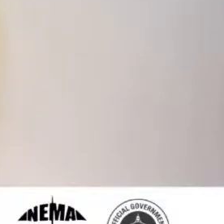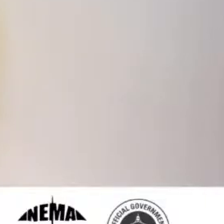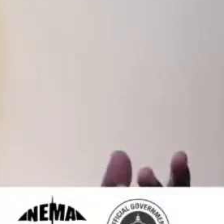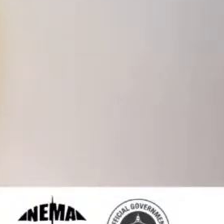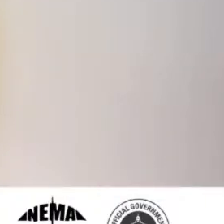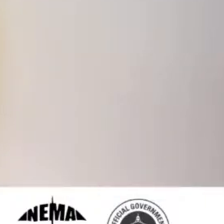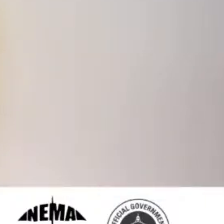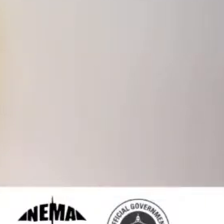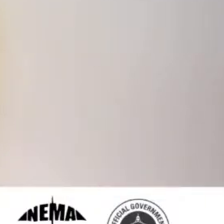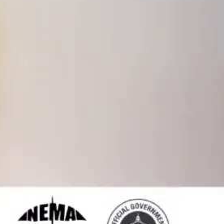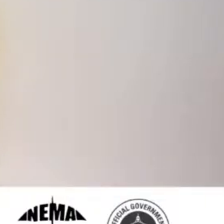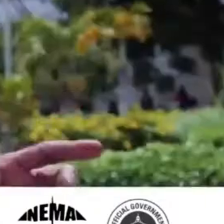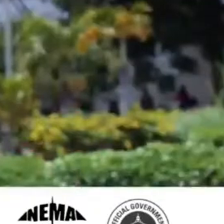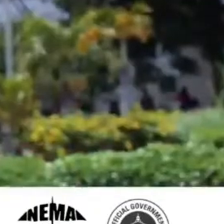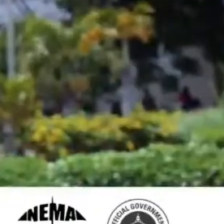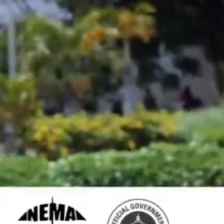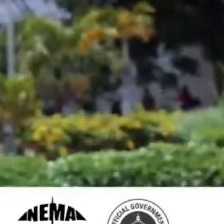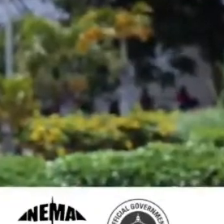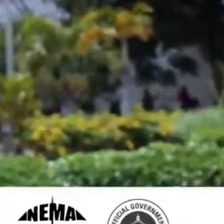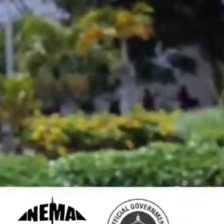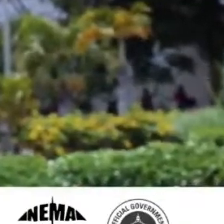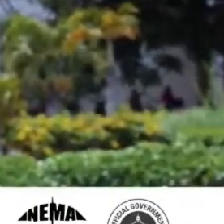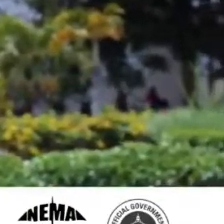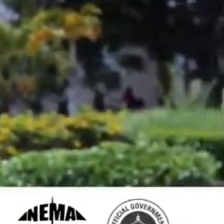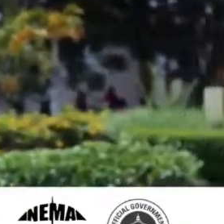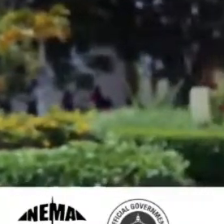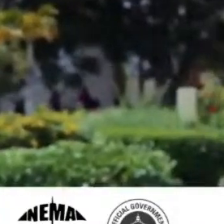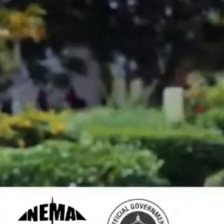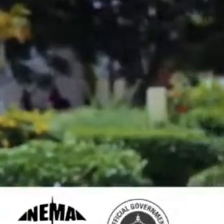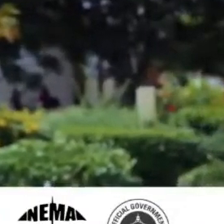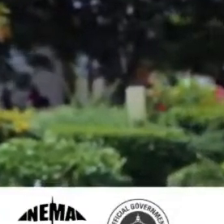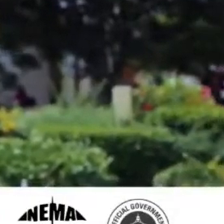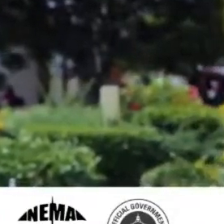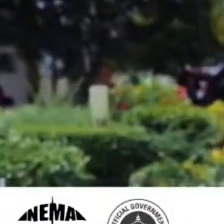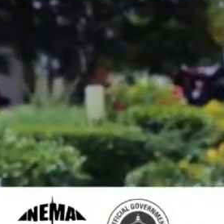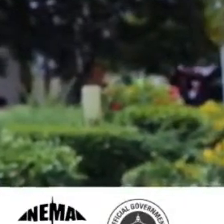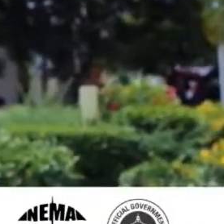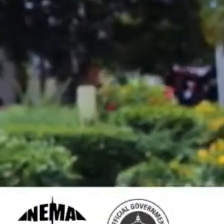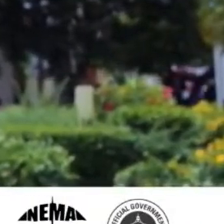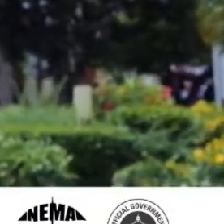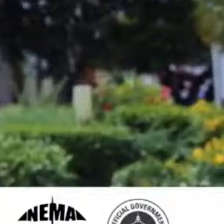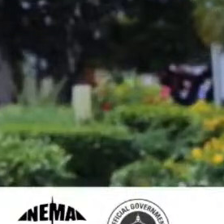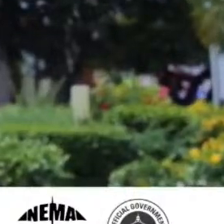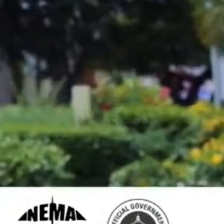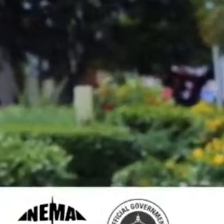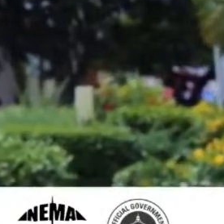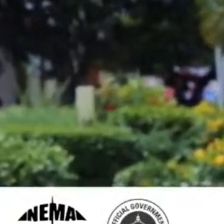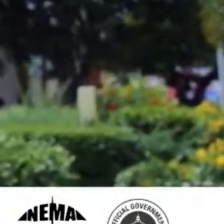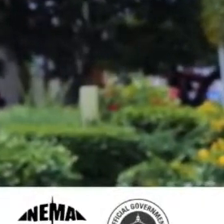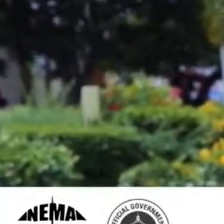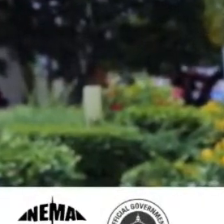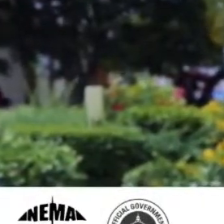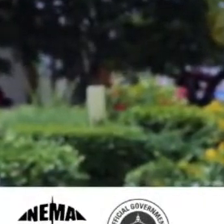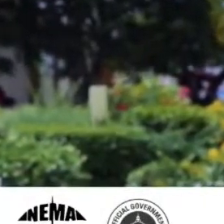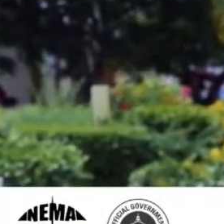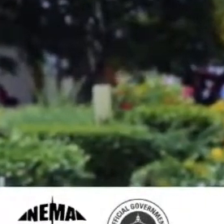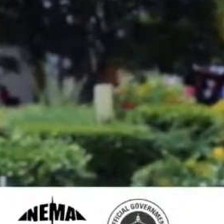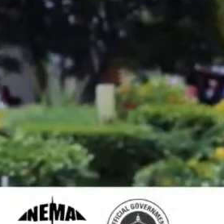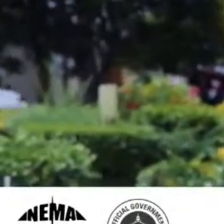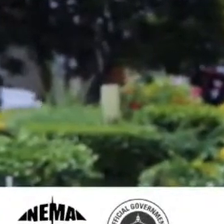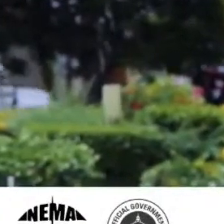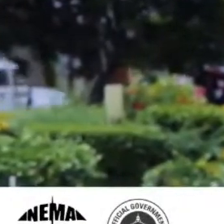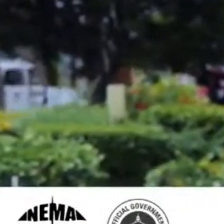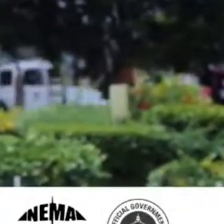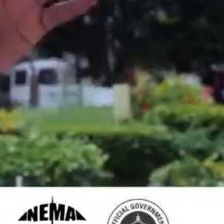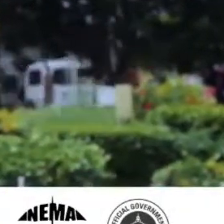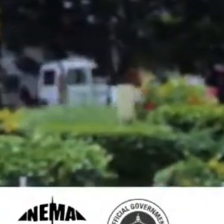least 6 feet distance apart. I like the fact that they put this into place, because most of the time the people are not honest. They tend to